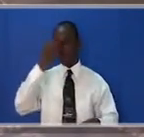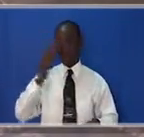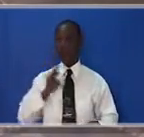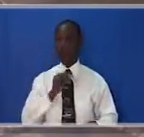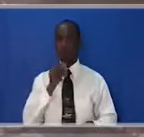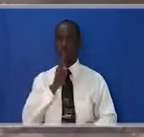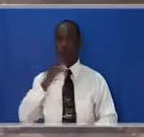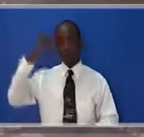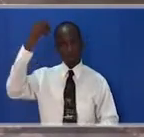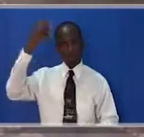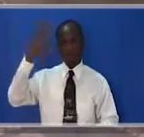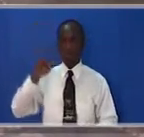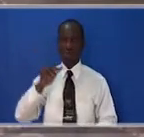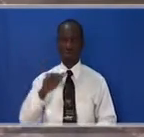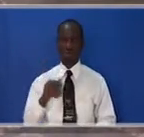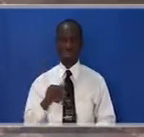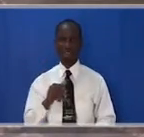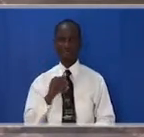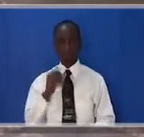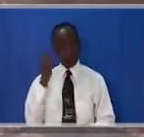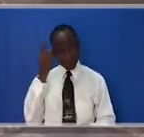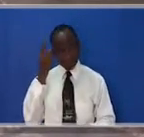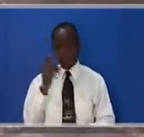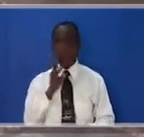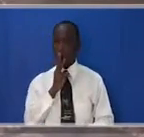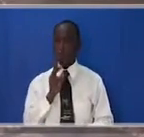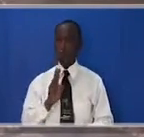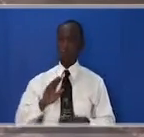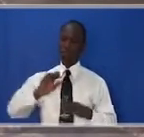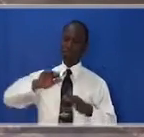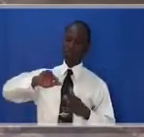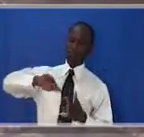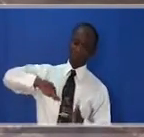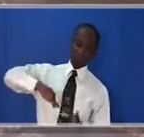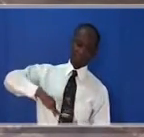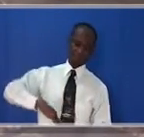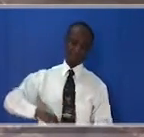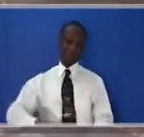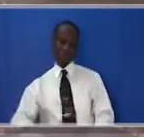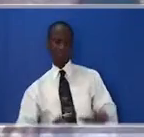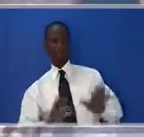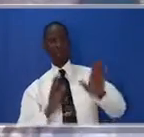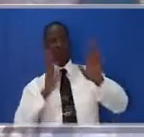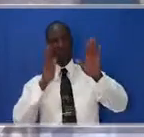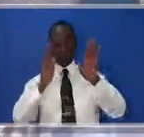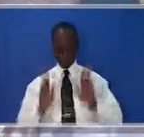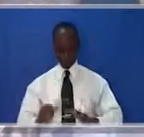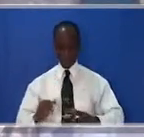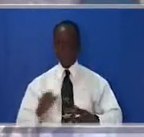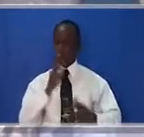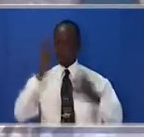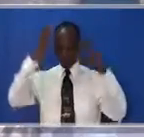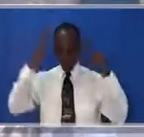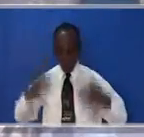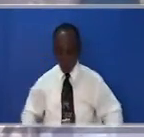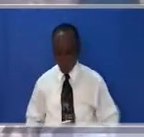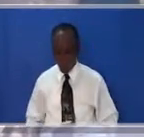are immersed in water and you come up out of the water, you are delivered. No witch